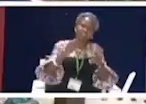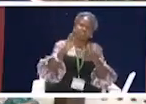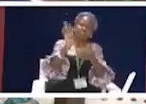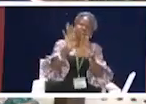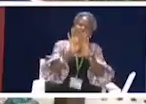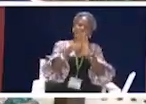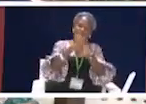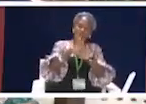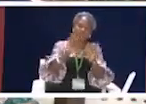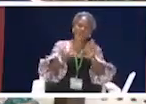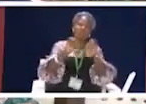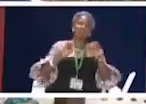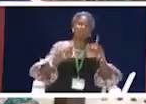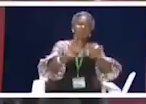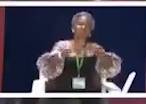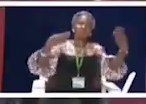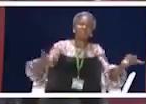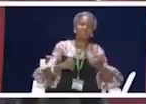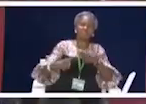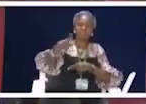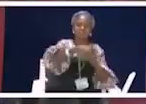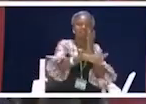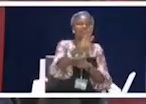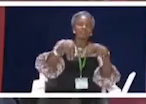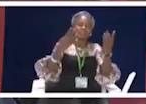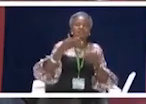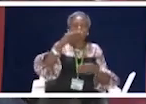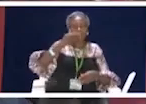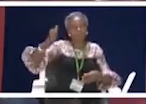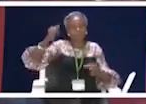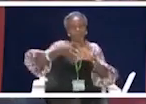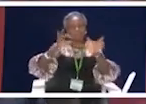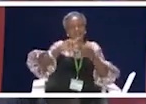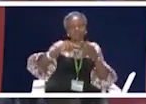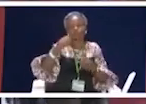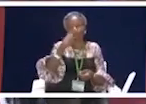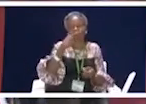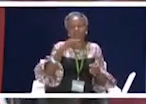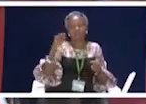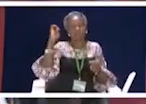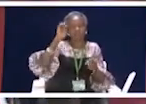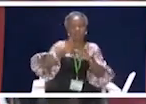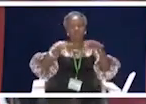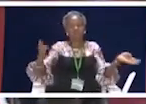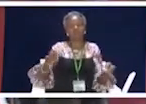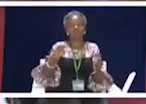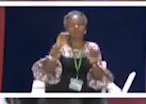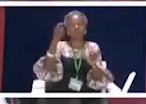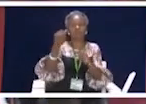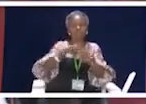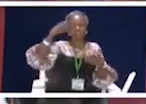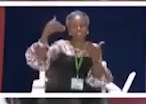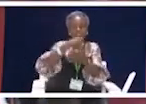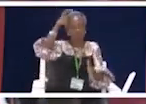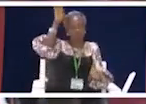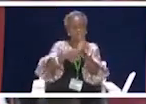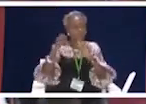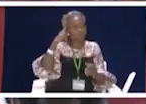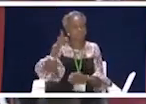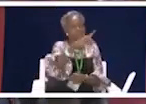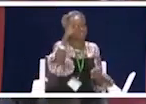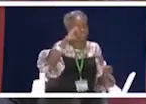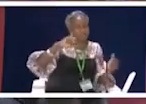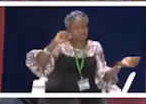opportunities will open unto you. God will give you better stories to tell. It will open new chapters for you. You will